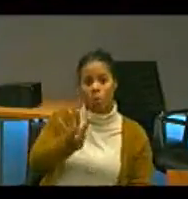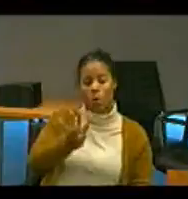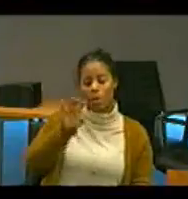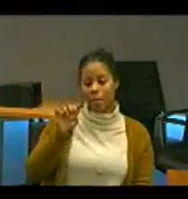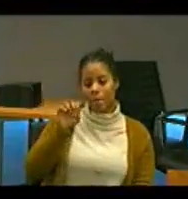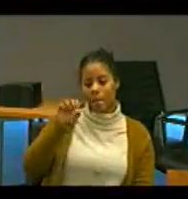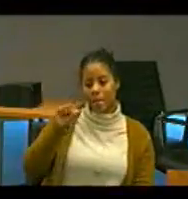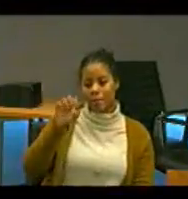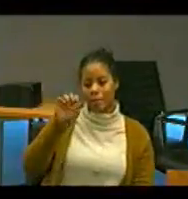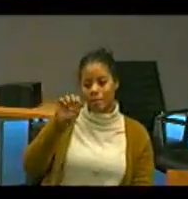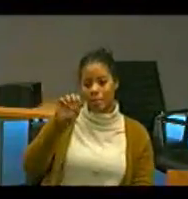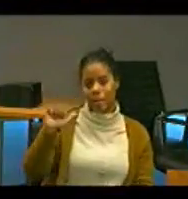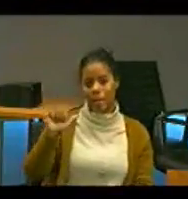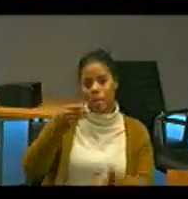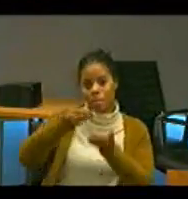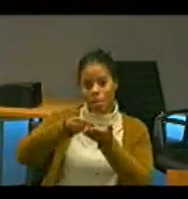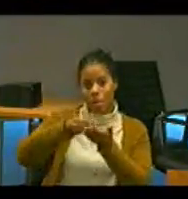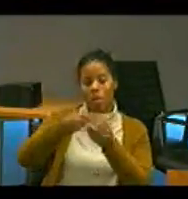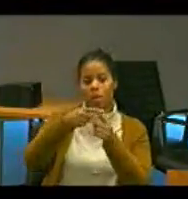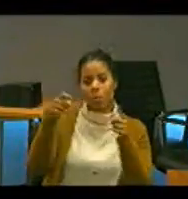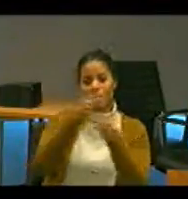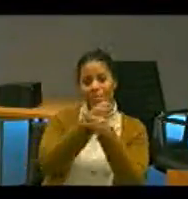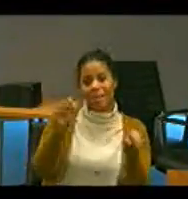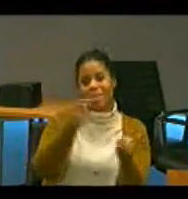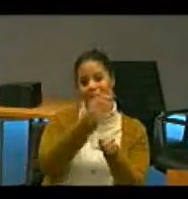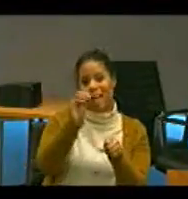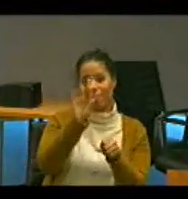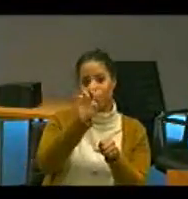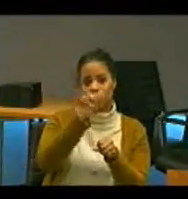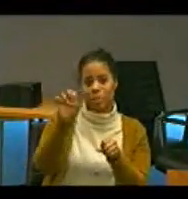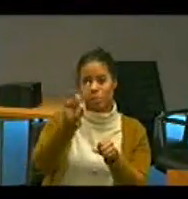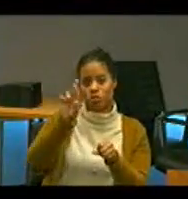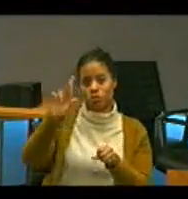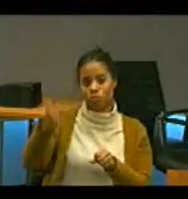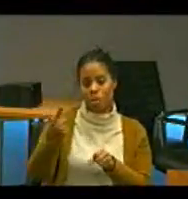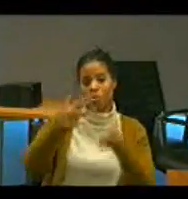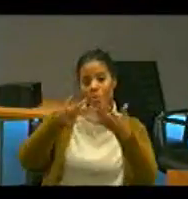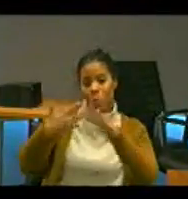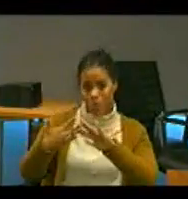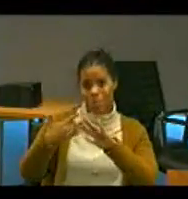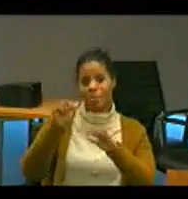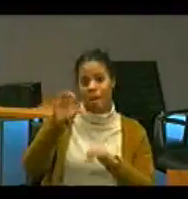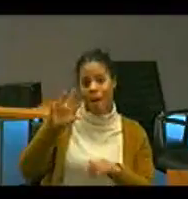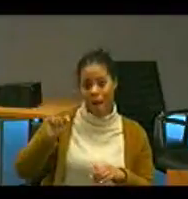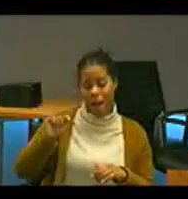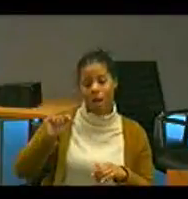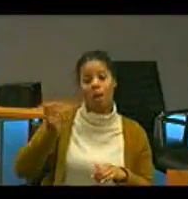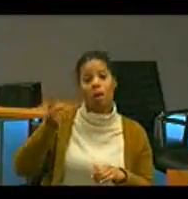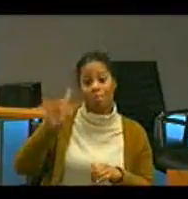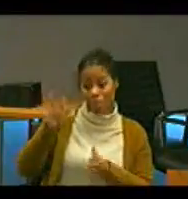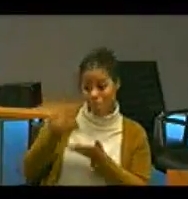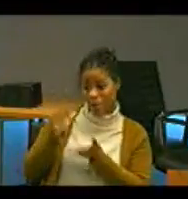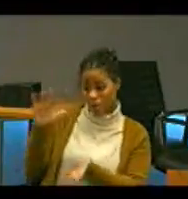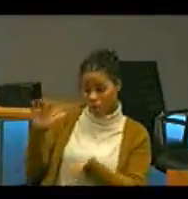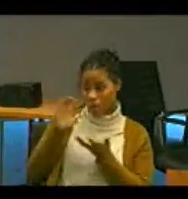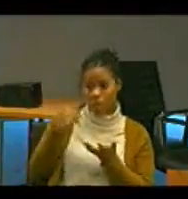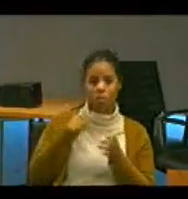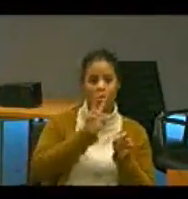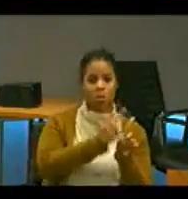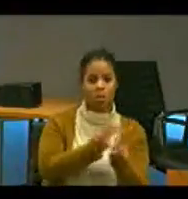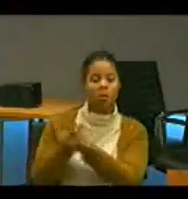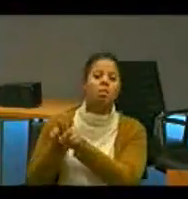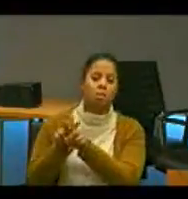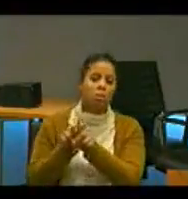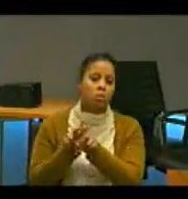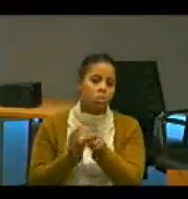ESEA dollars under the Safe and Drug-Free Schools and Communities Act. I mean, it was formula dollars went to every single state to support issues of student health and